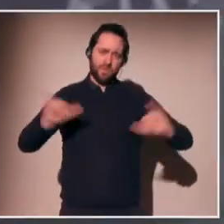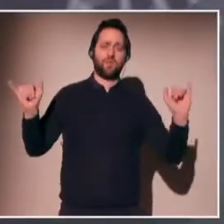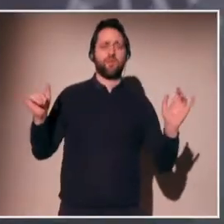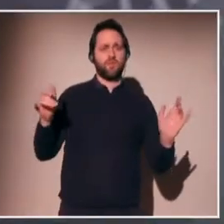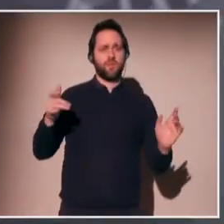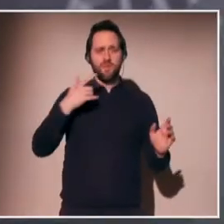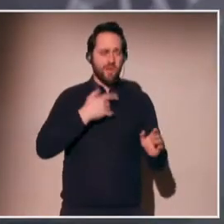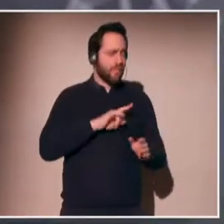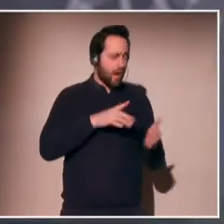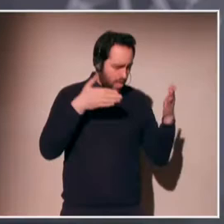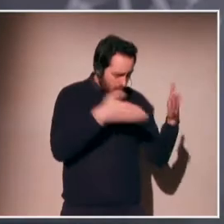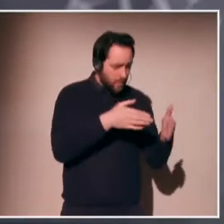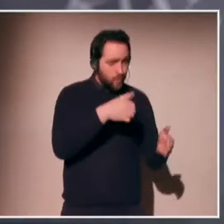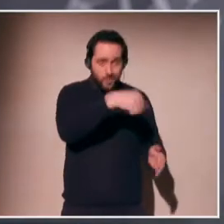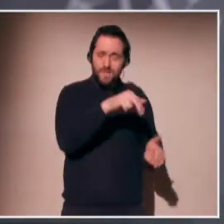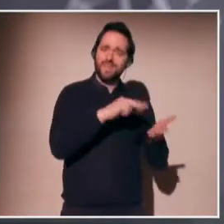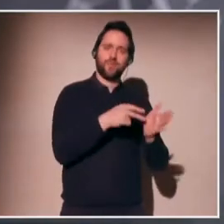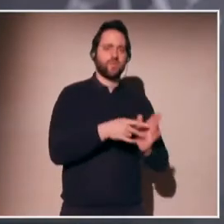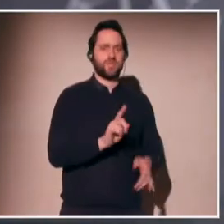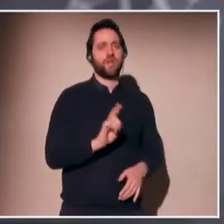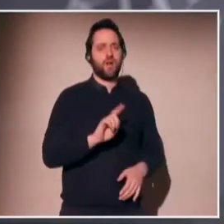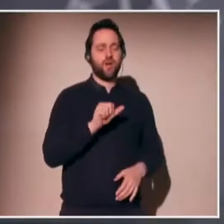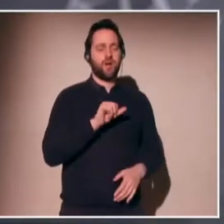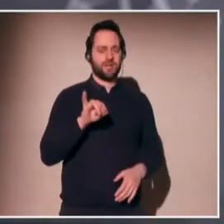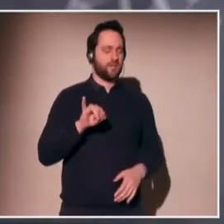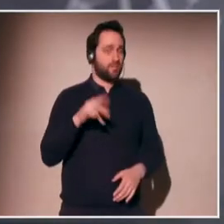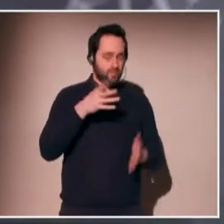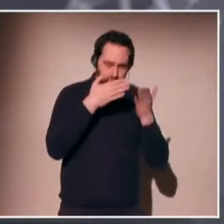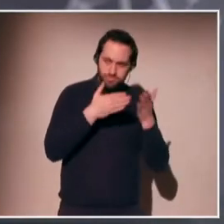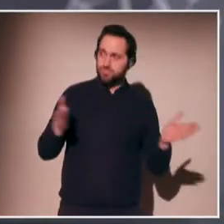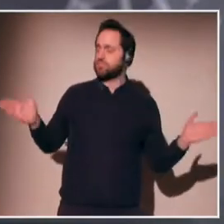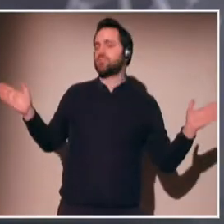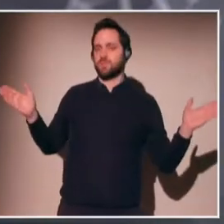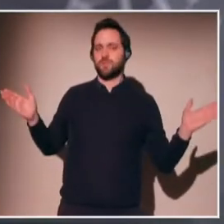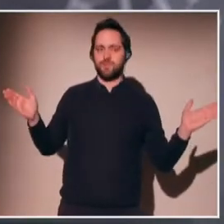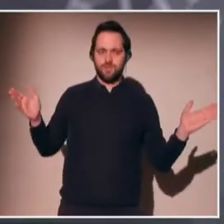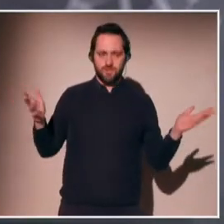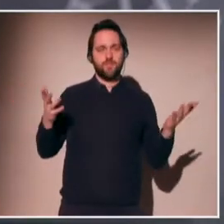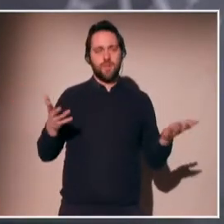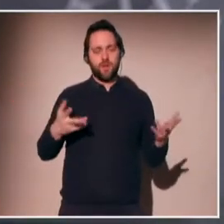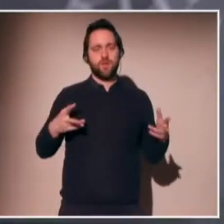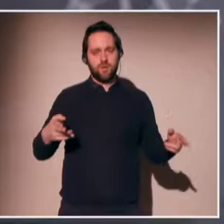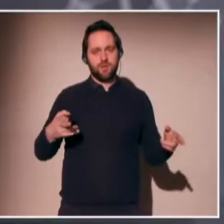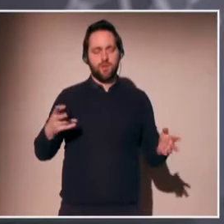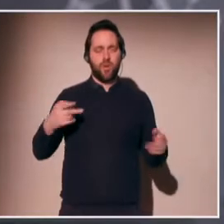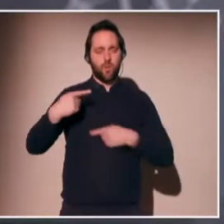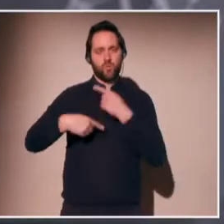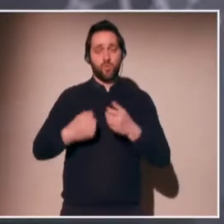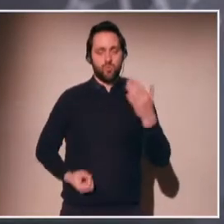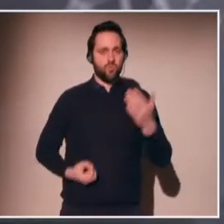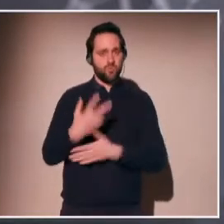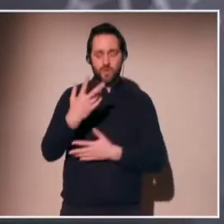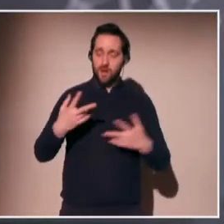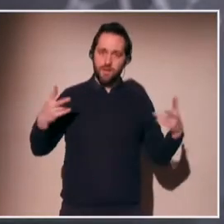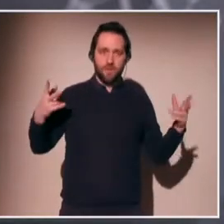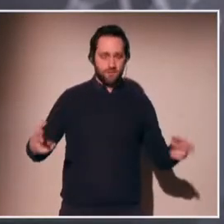So in this new era, we've been thinking about how do we define the phase two of AI? What are the most